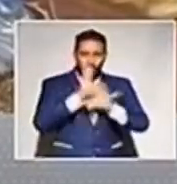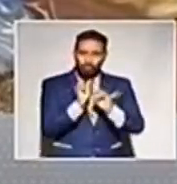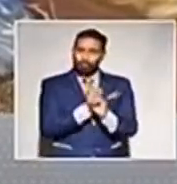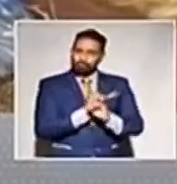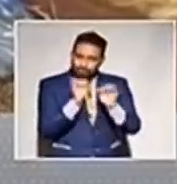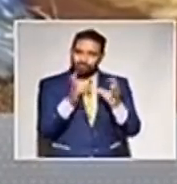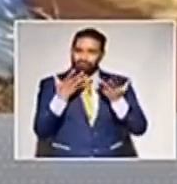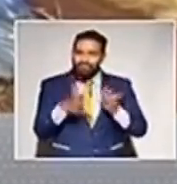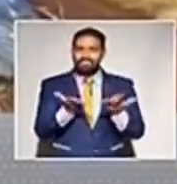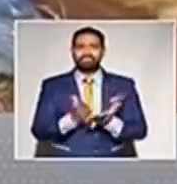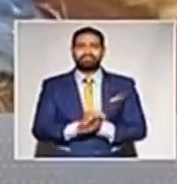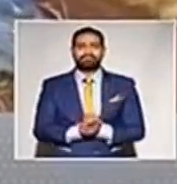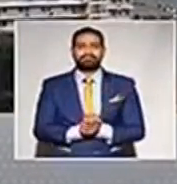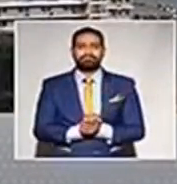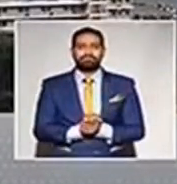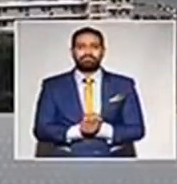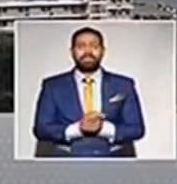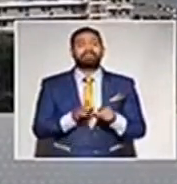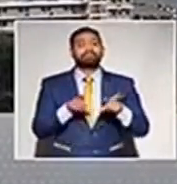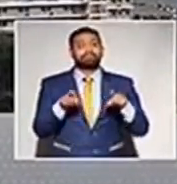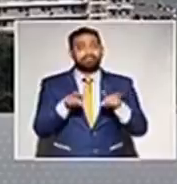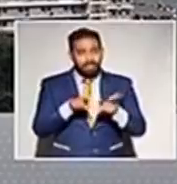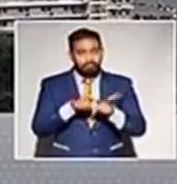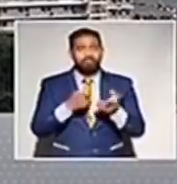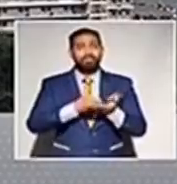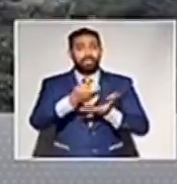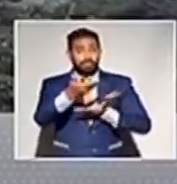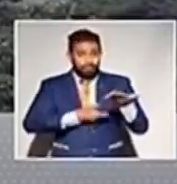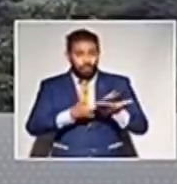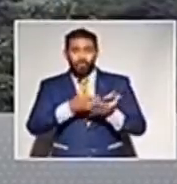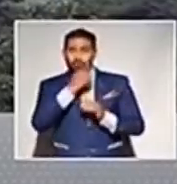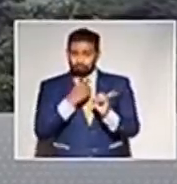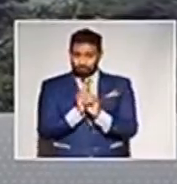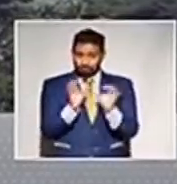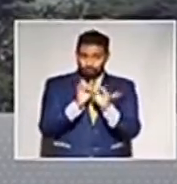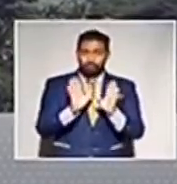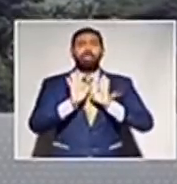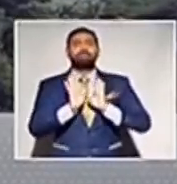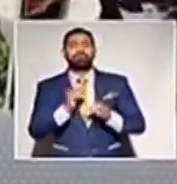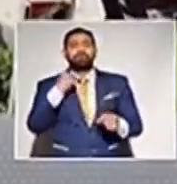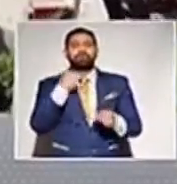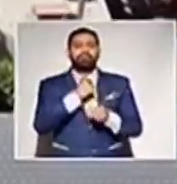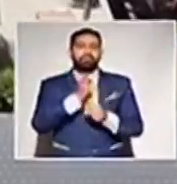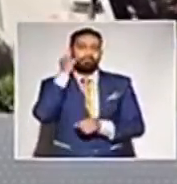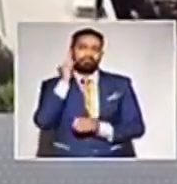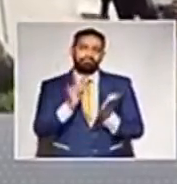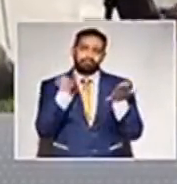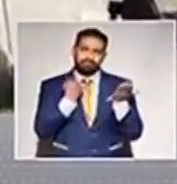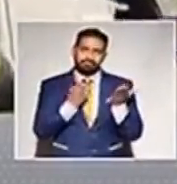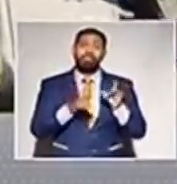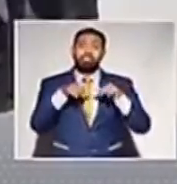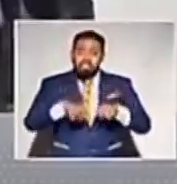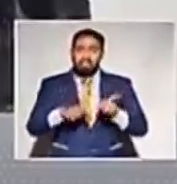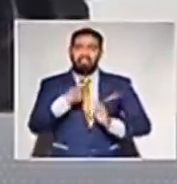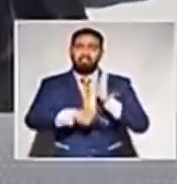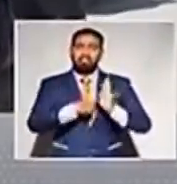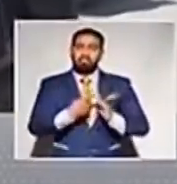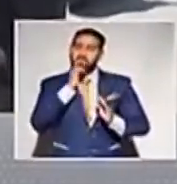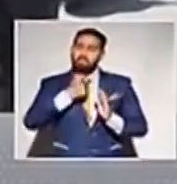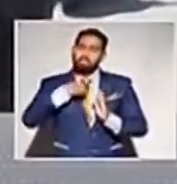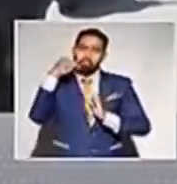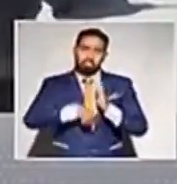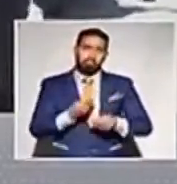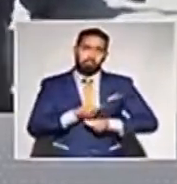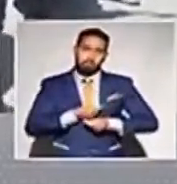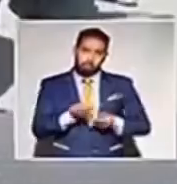reports falling on deaf ears has resulted in Sri Lanka plunging deeper into an abyss with each passing day